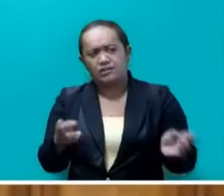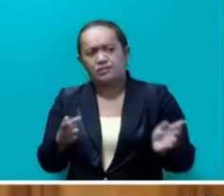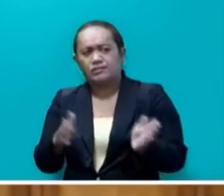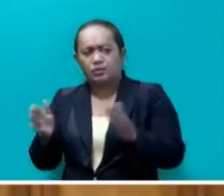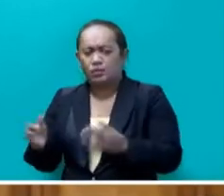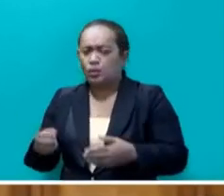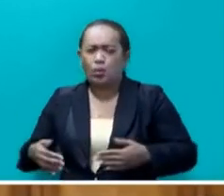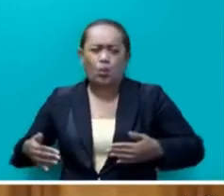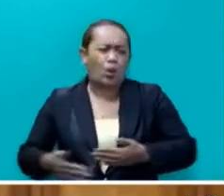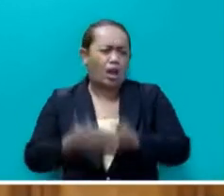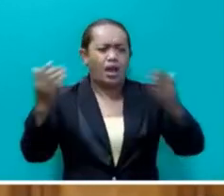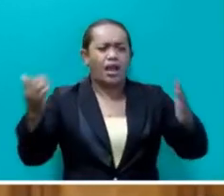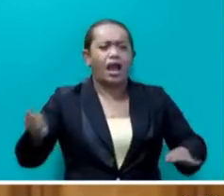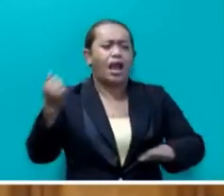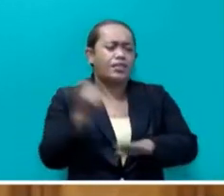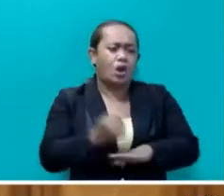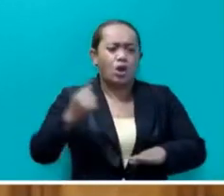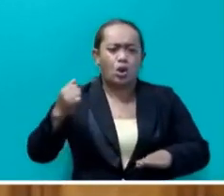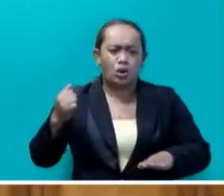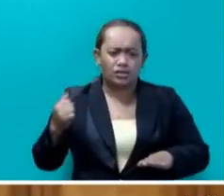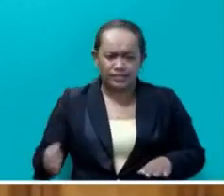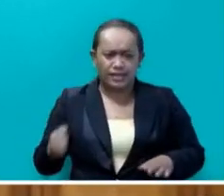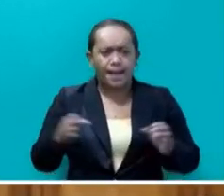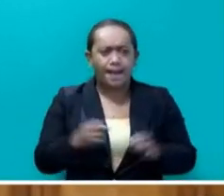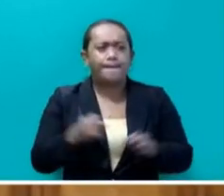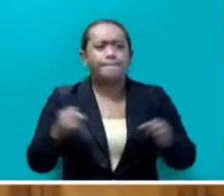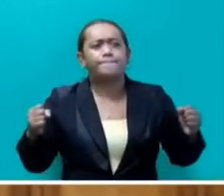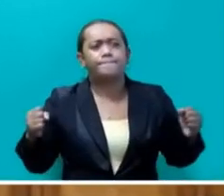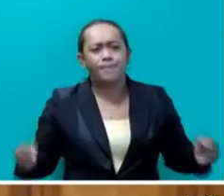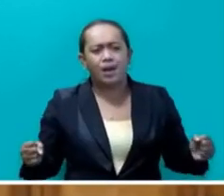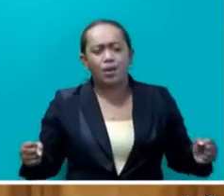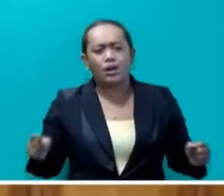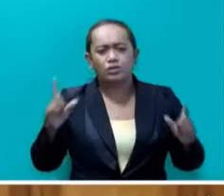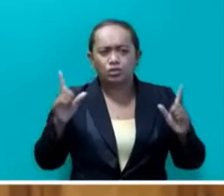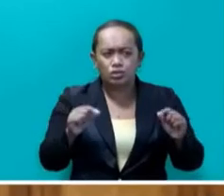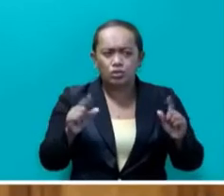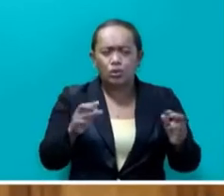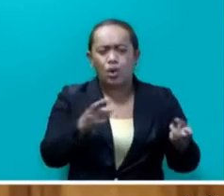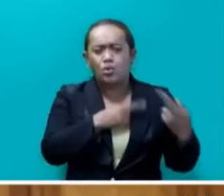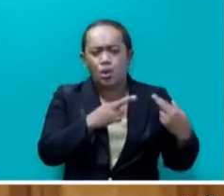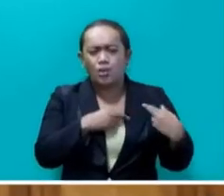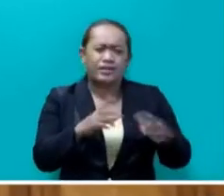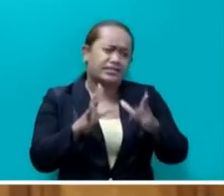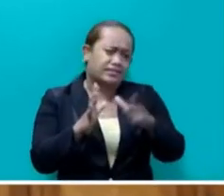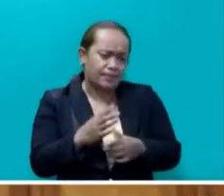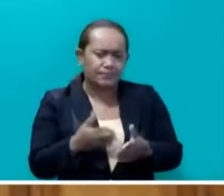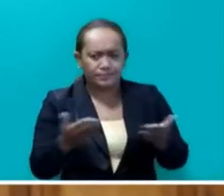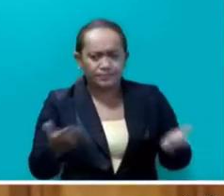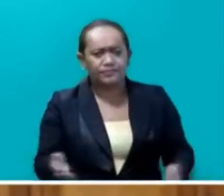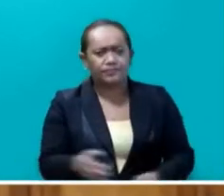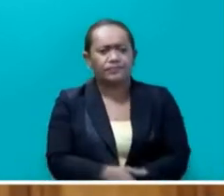broad authority and powers when he can't even do the role properly at this point, Honorable Speaker. It's